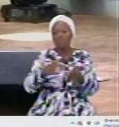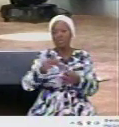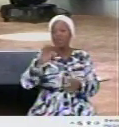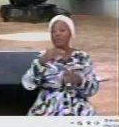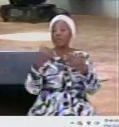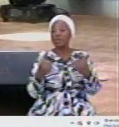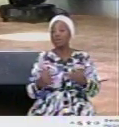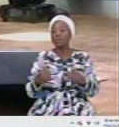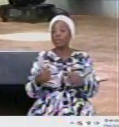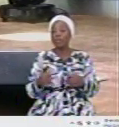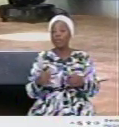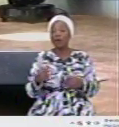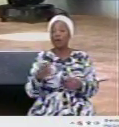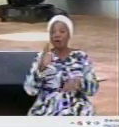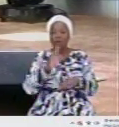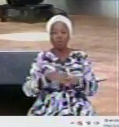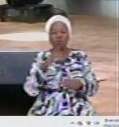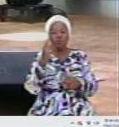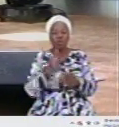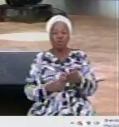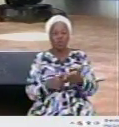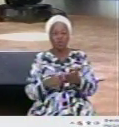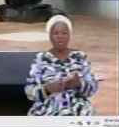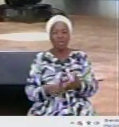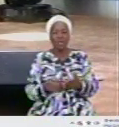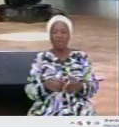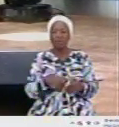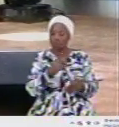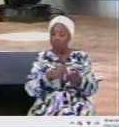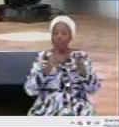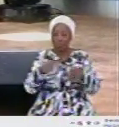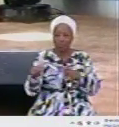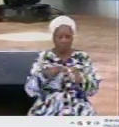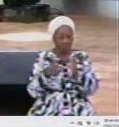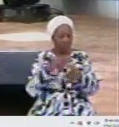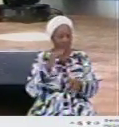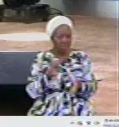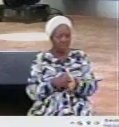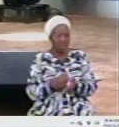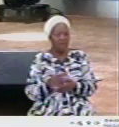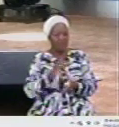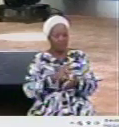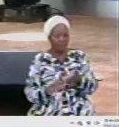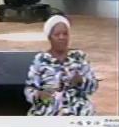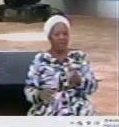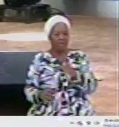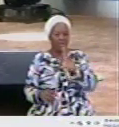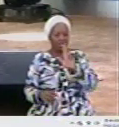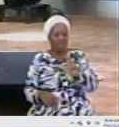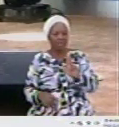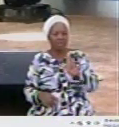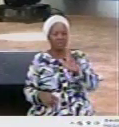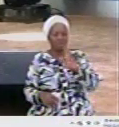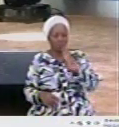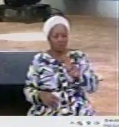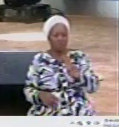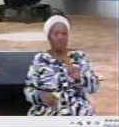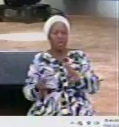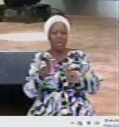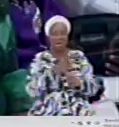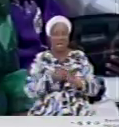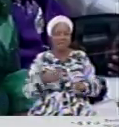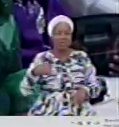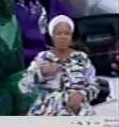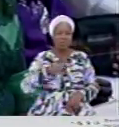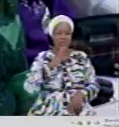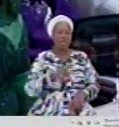now. On what grounds? Look at verse 32. In verse 32, and we are his